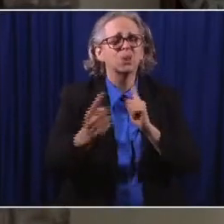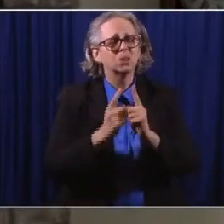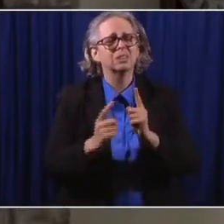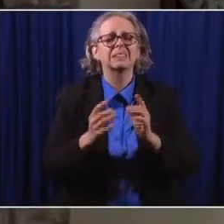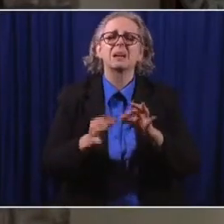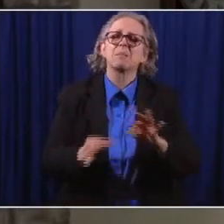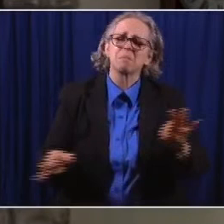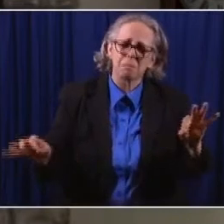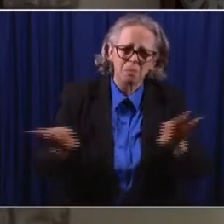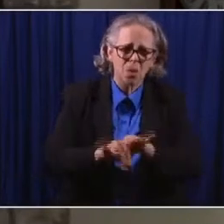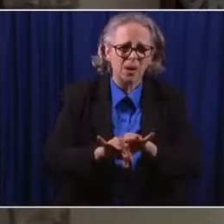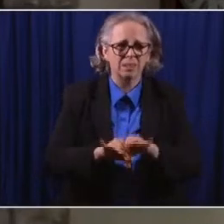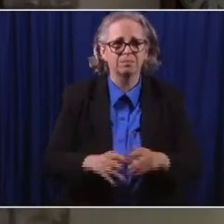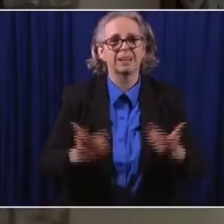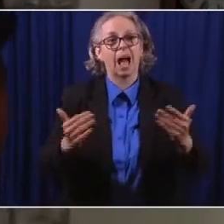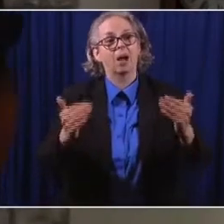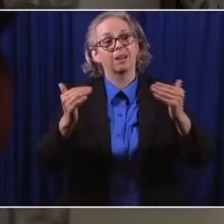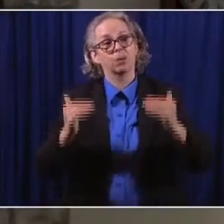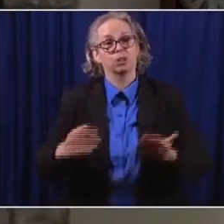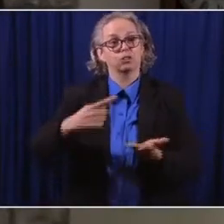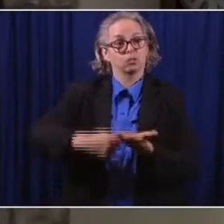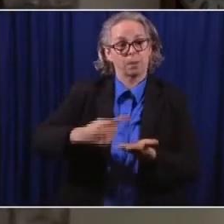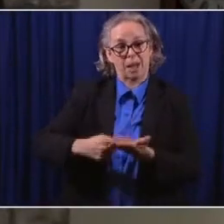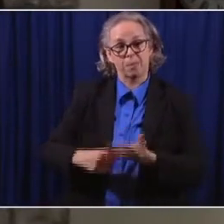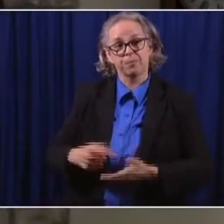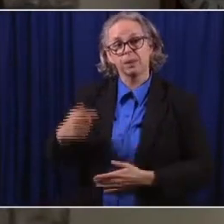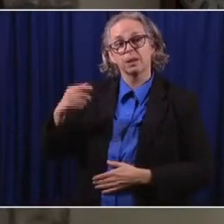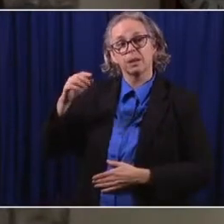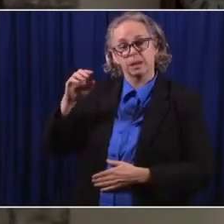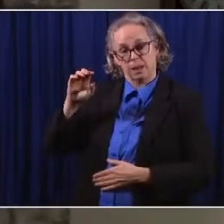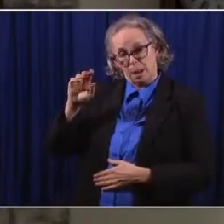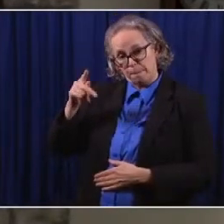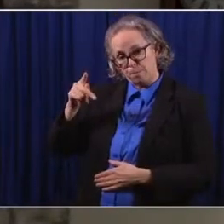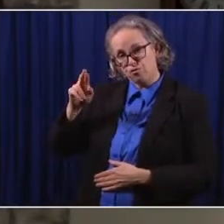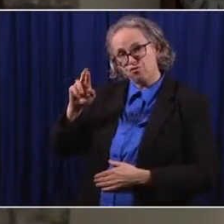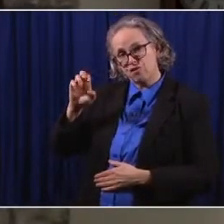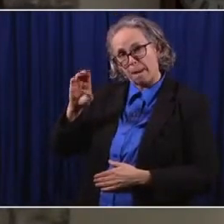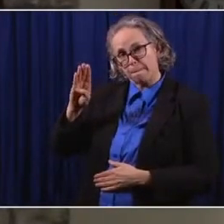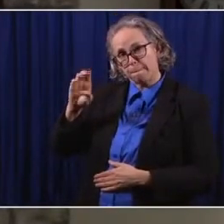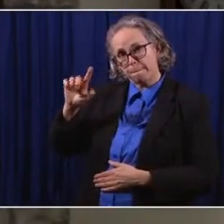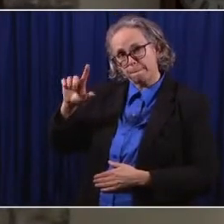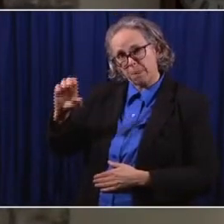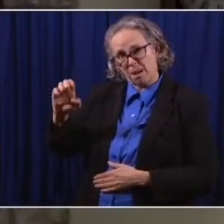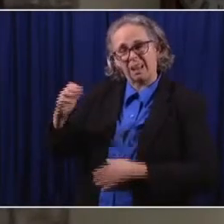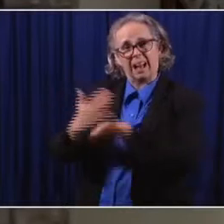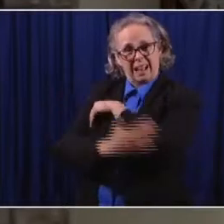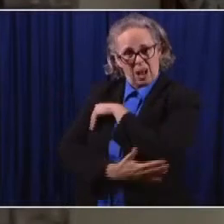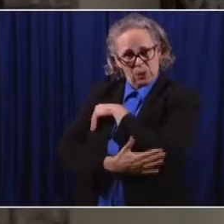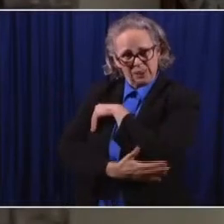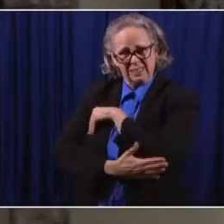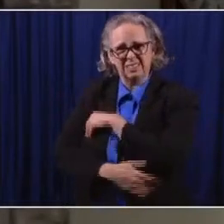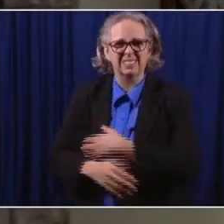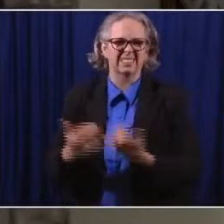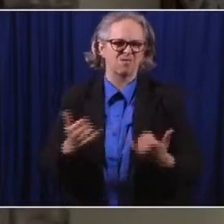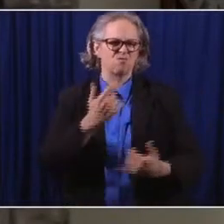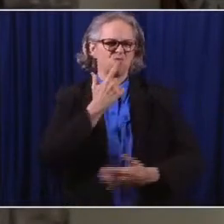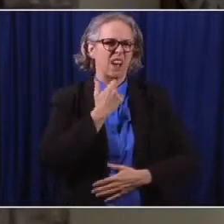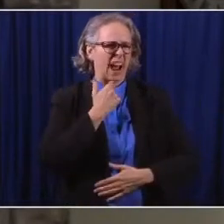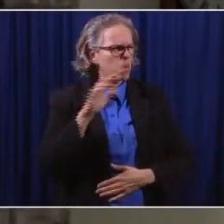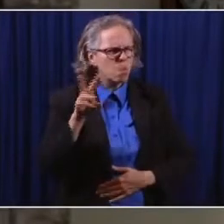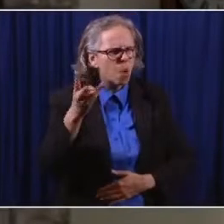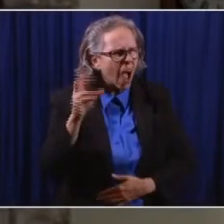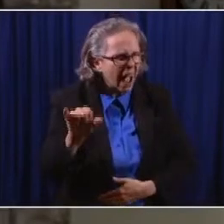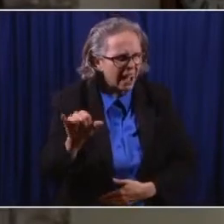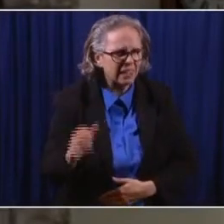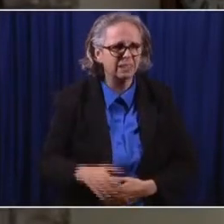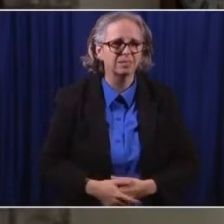Preble County remains red this week because they meet the CDC's threshold for high incidence, 122 cases per